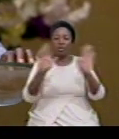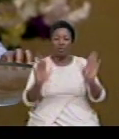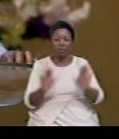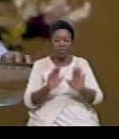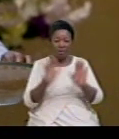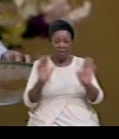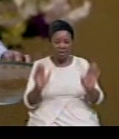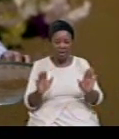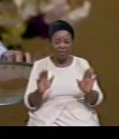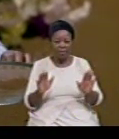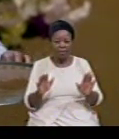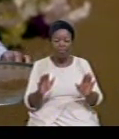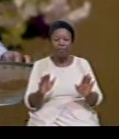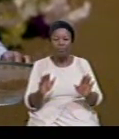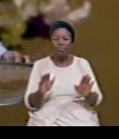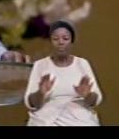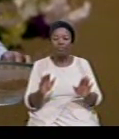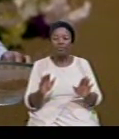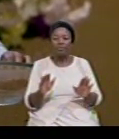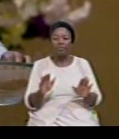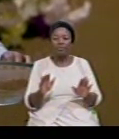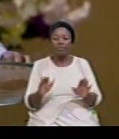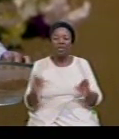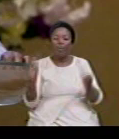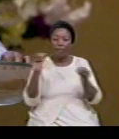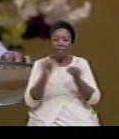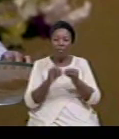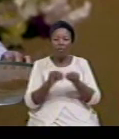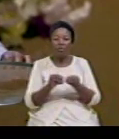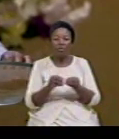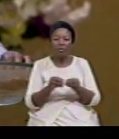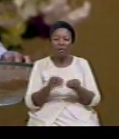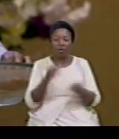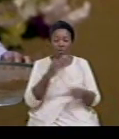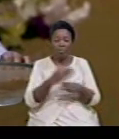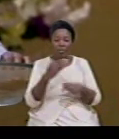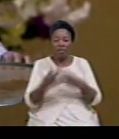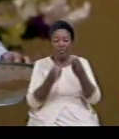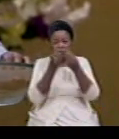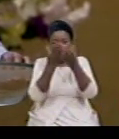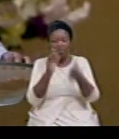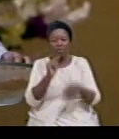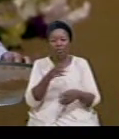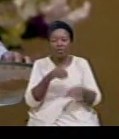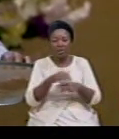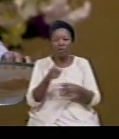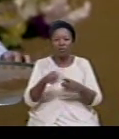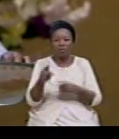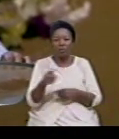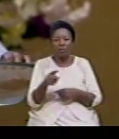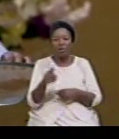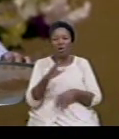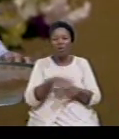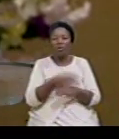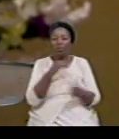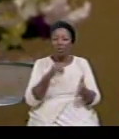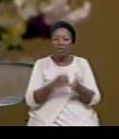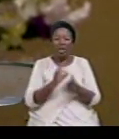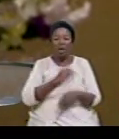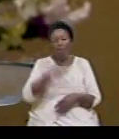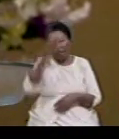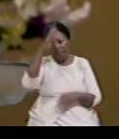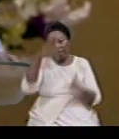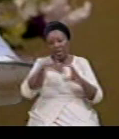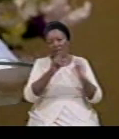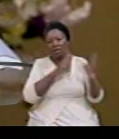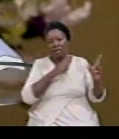2023. More details about these will be sent to you. Our pastor, our Father in the Lord,